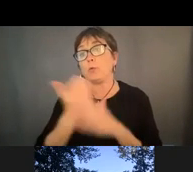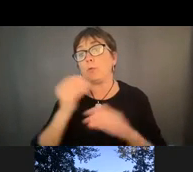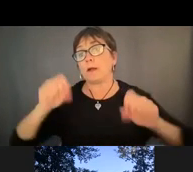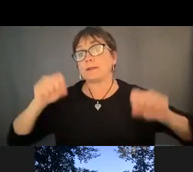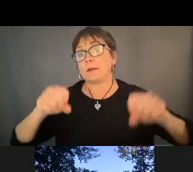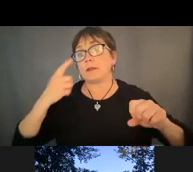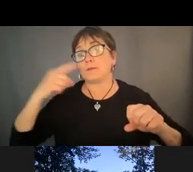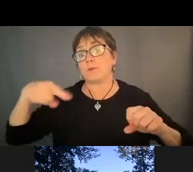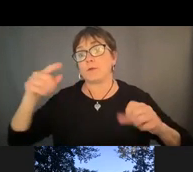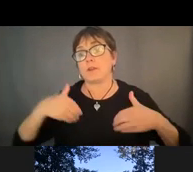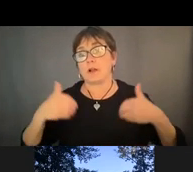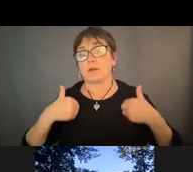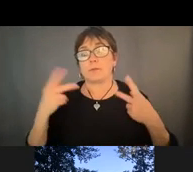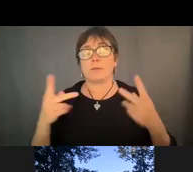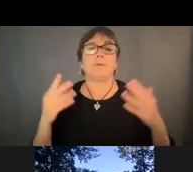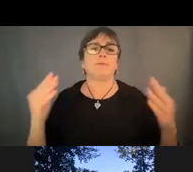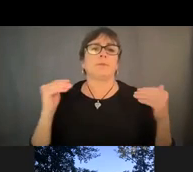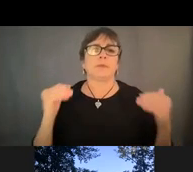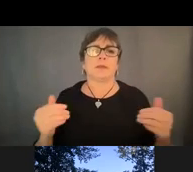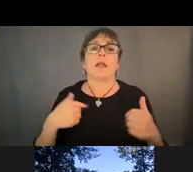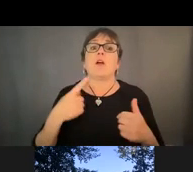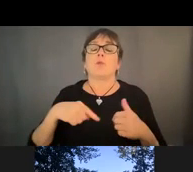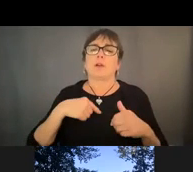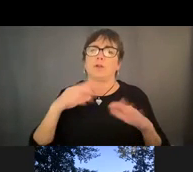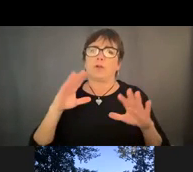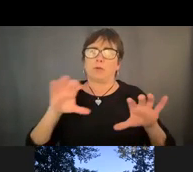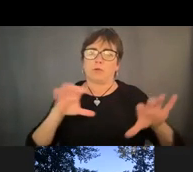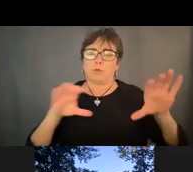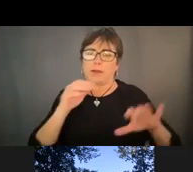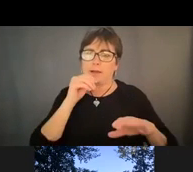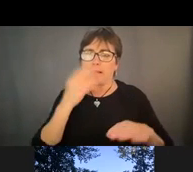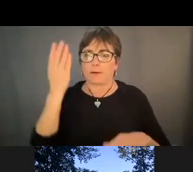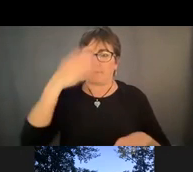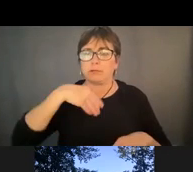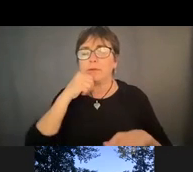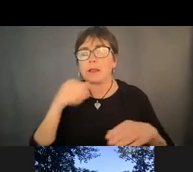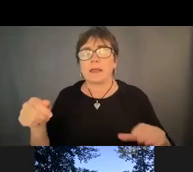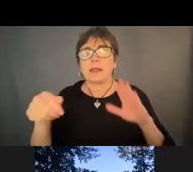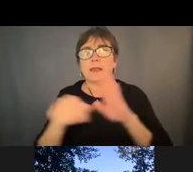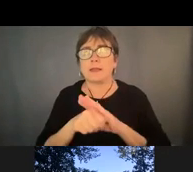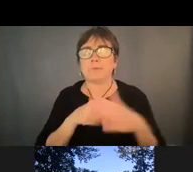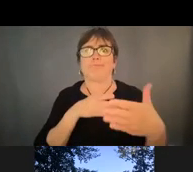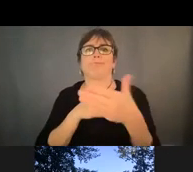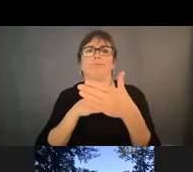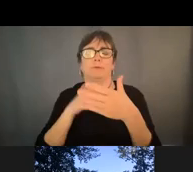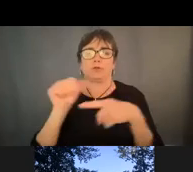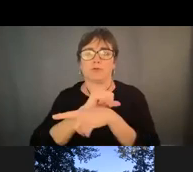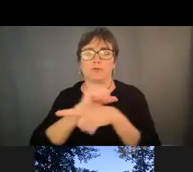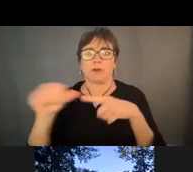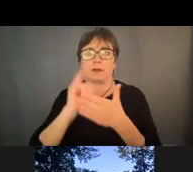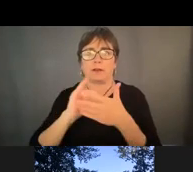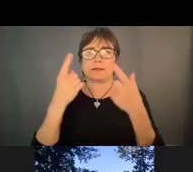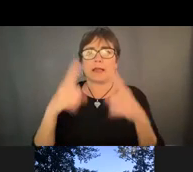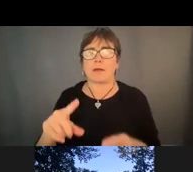So some of our upcoming work is we're doing an implicit bias training in August. And so we have a speaker, Tori